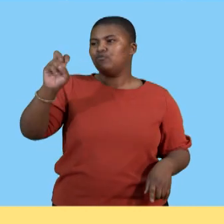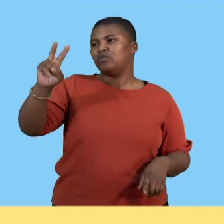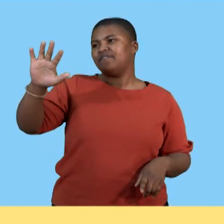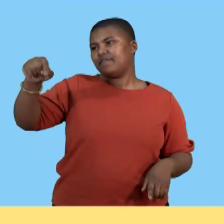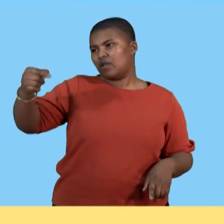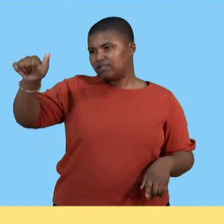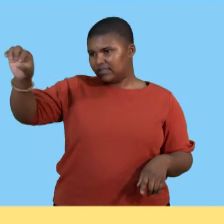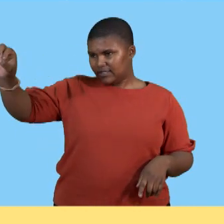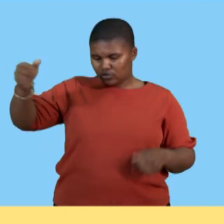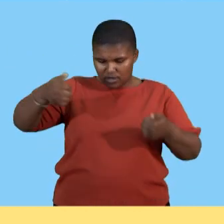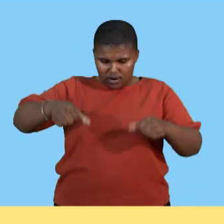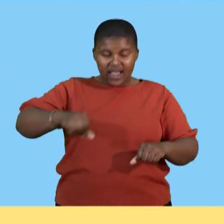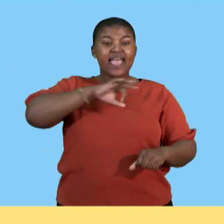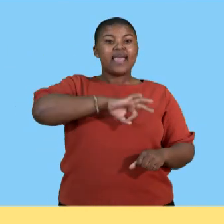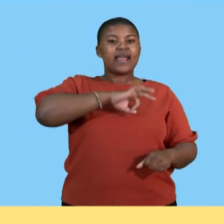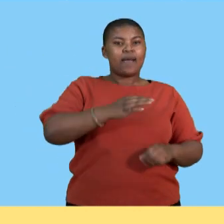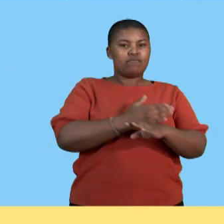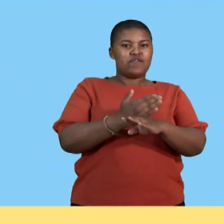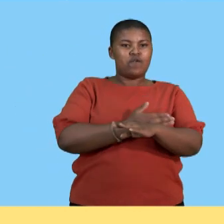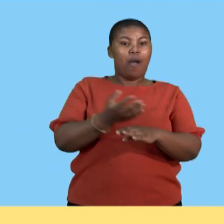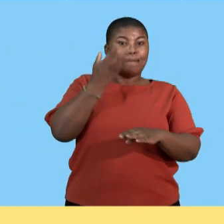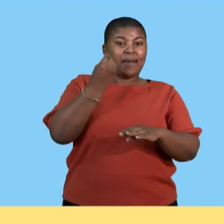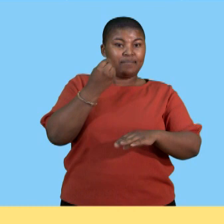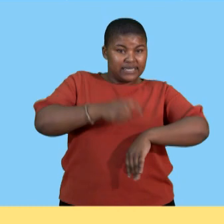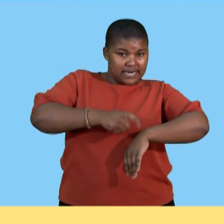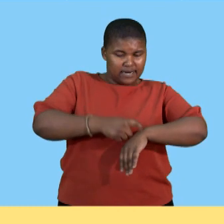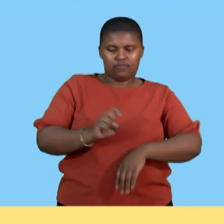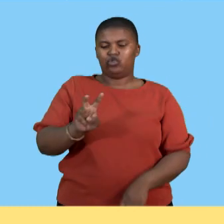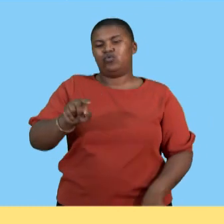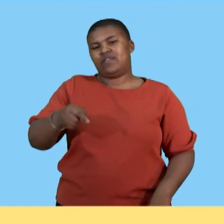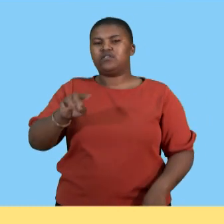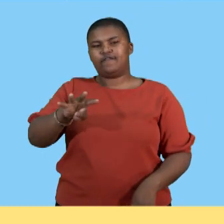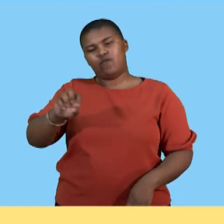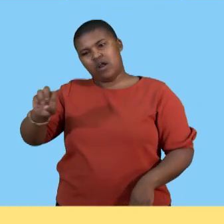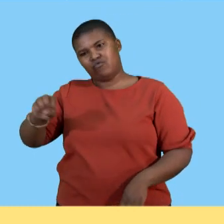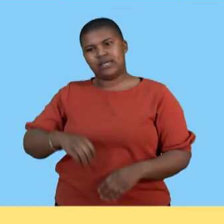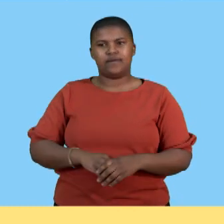25.6, and then the income that is received in advance goes to trade and other payables,